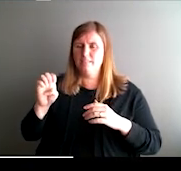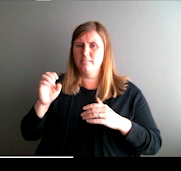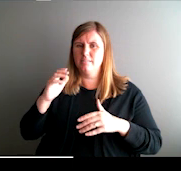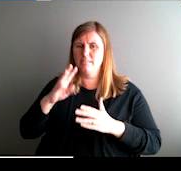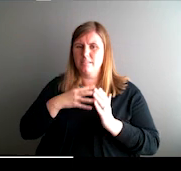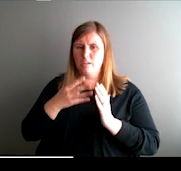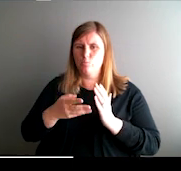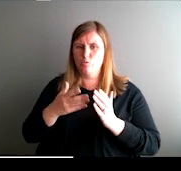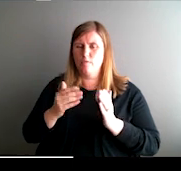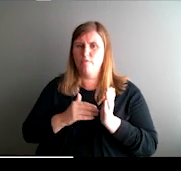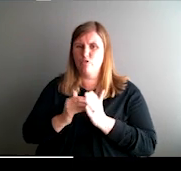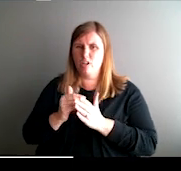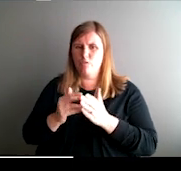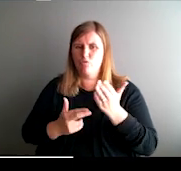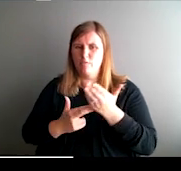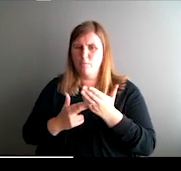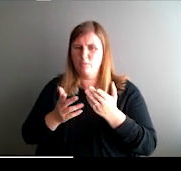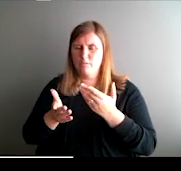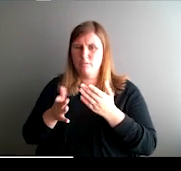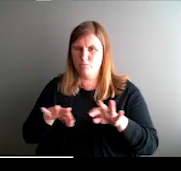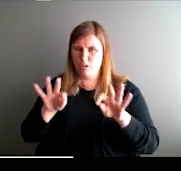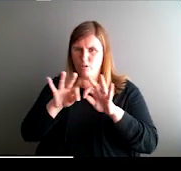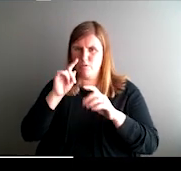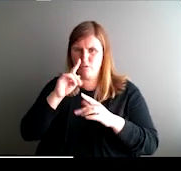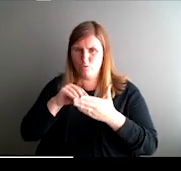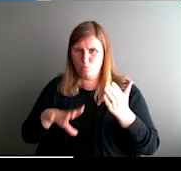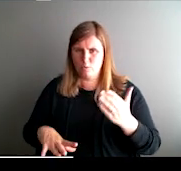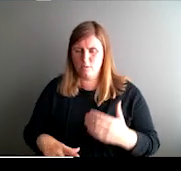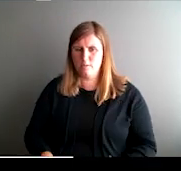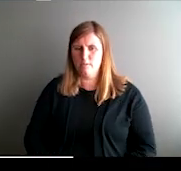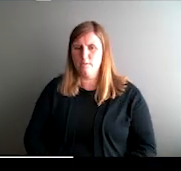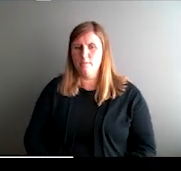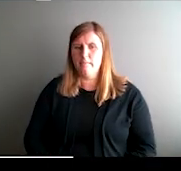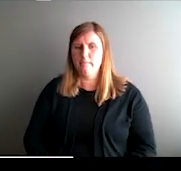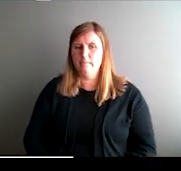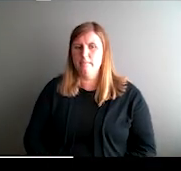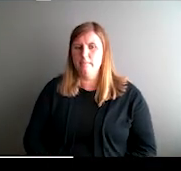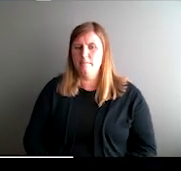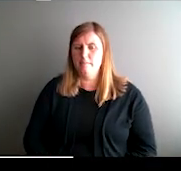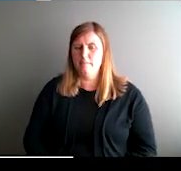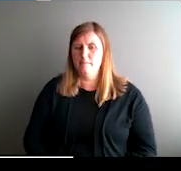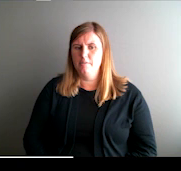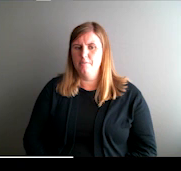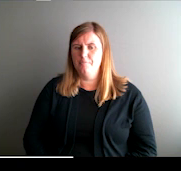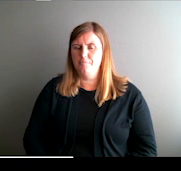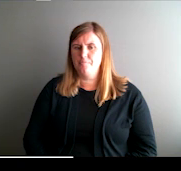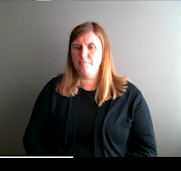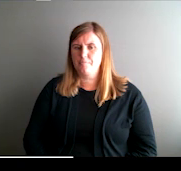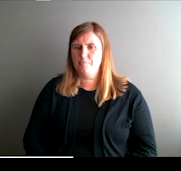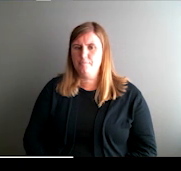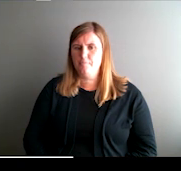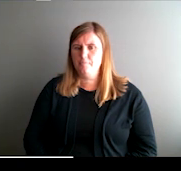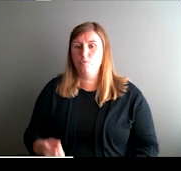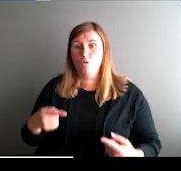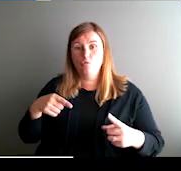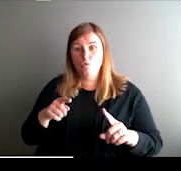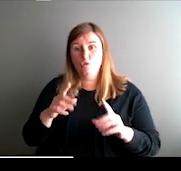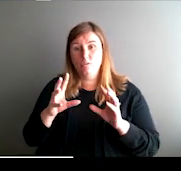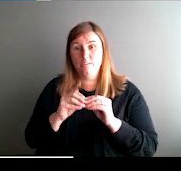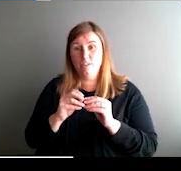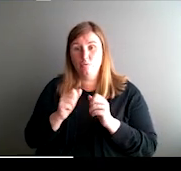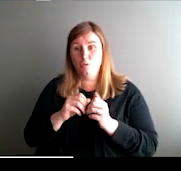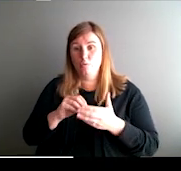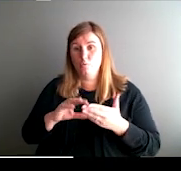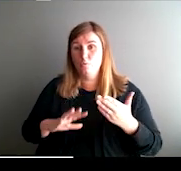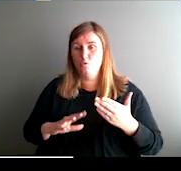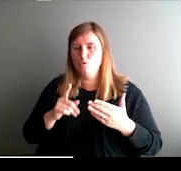be critical for these students. You want to make sure that during your sessions with these students,